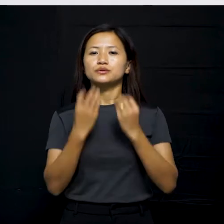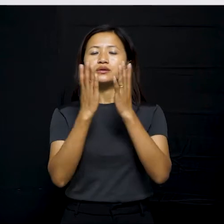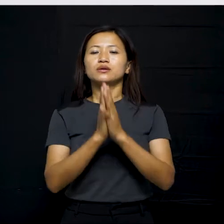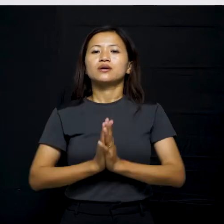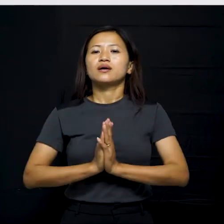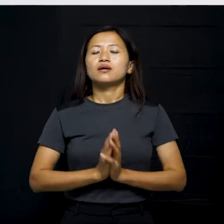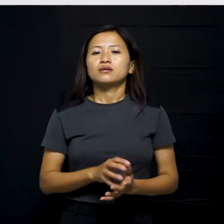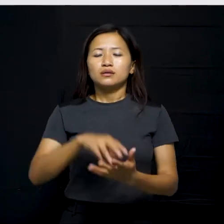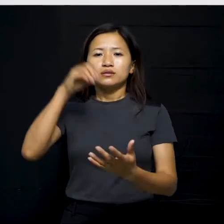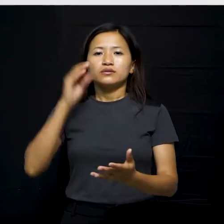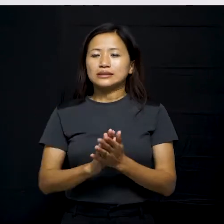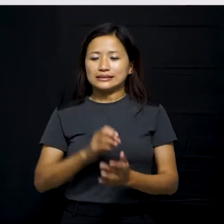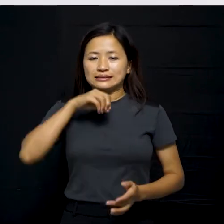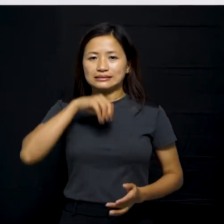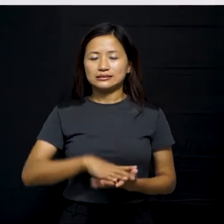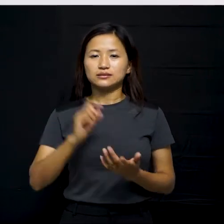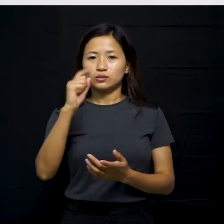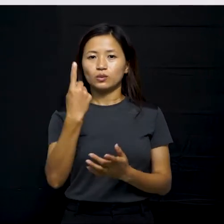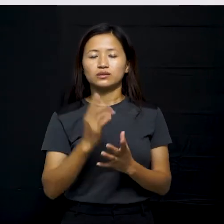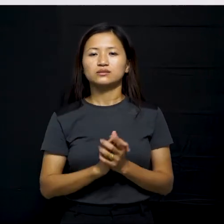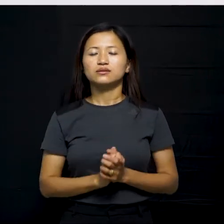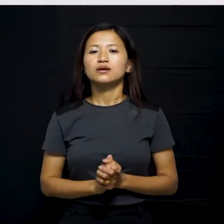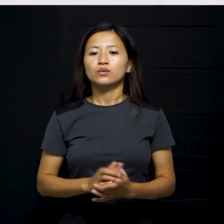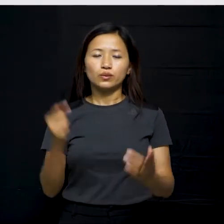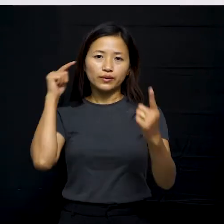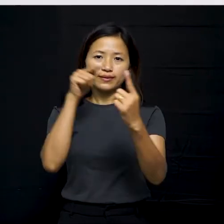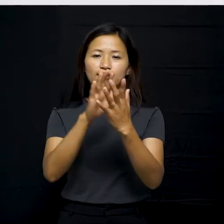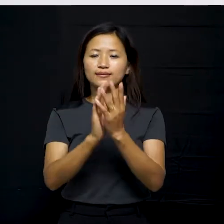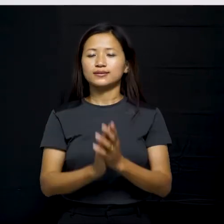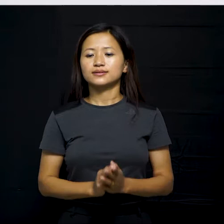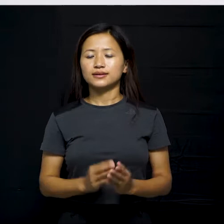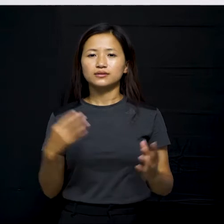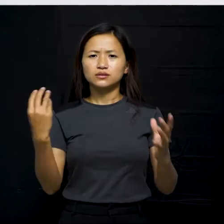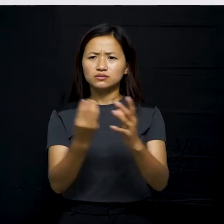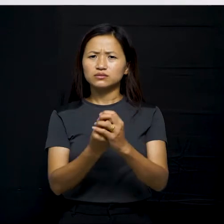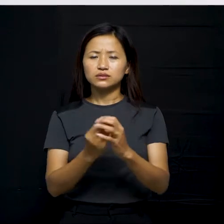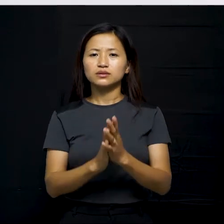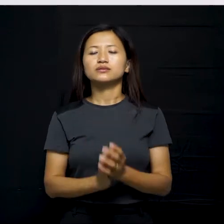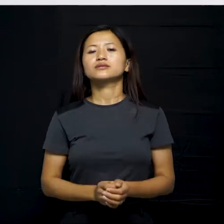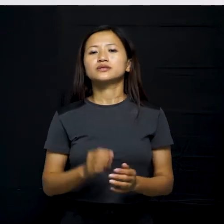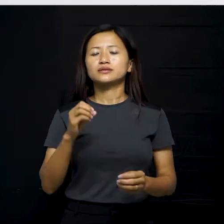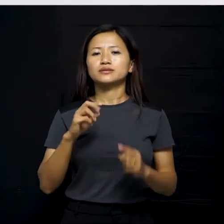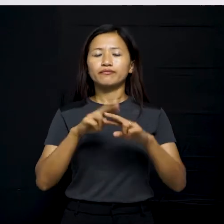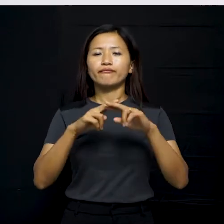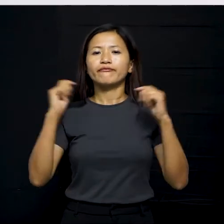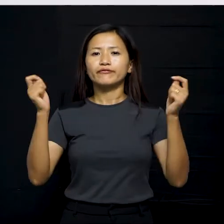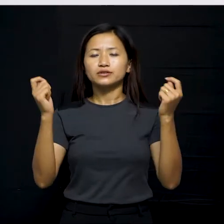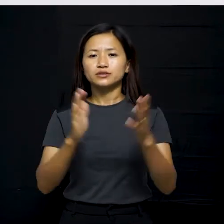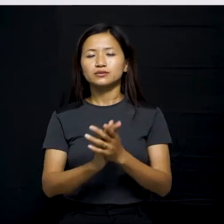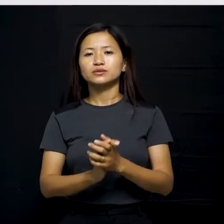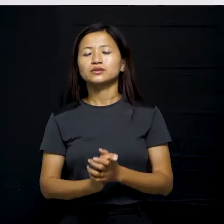from their, especially the young ones who attend these festivals. They learn a lot of things from these festivals